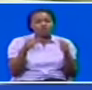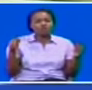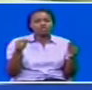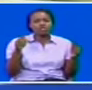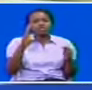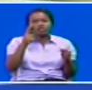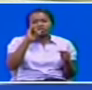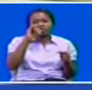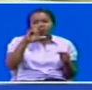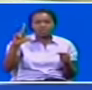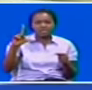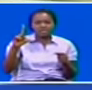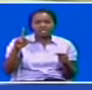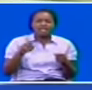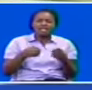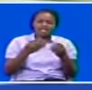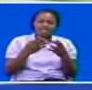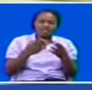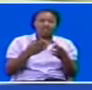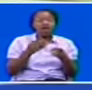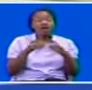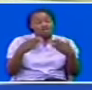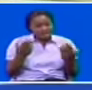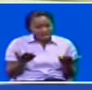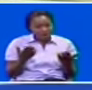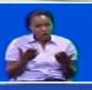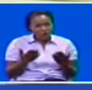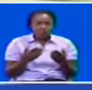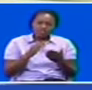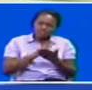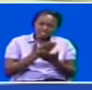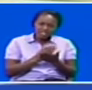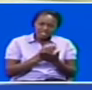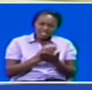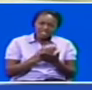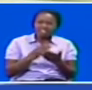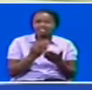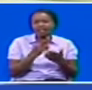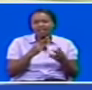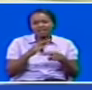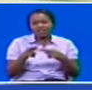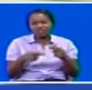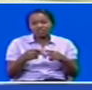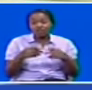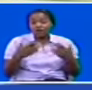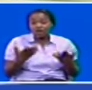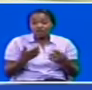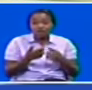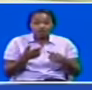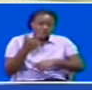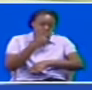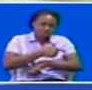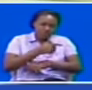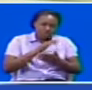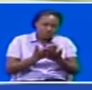which predominantly would have given a formula on the criteria for the share of revenue from petroleum between